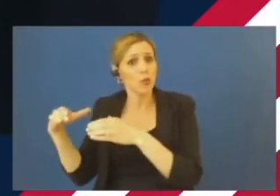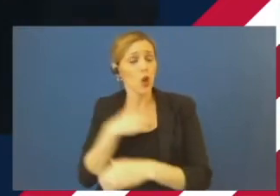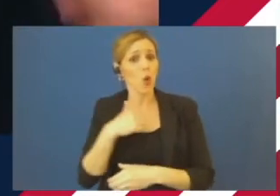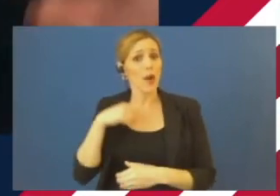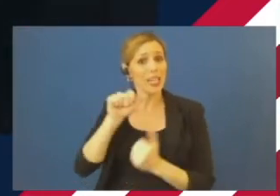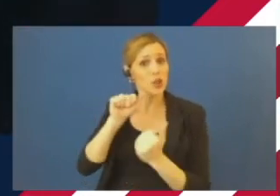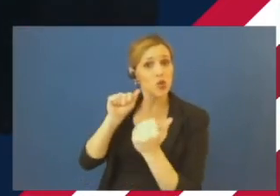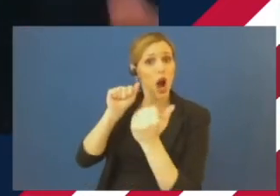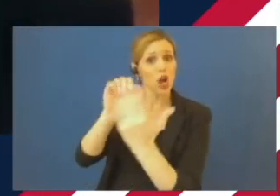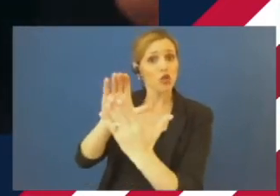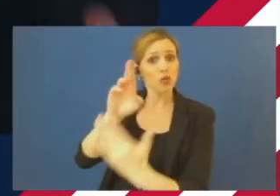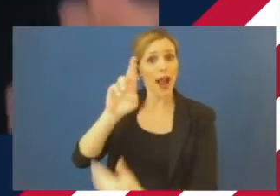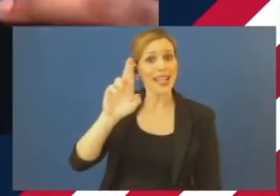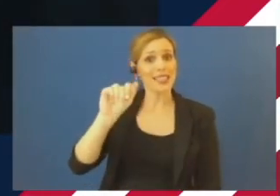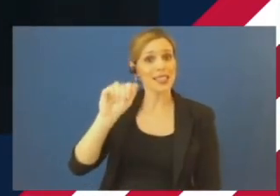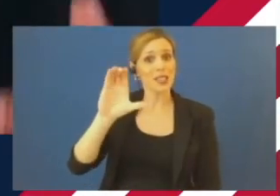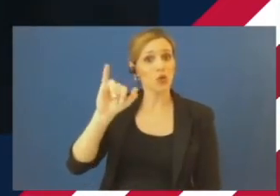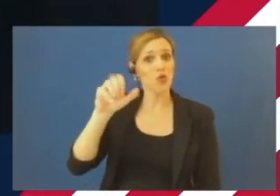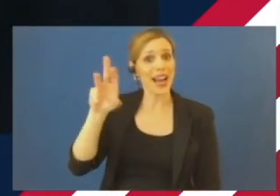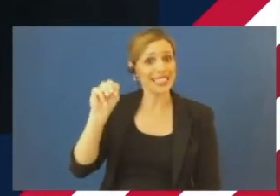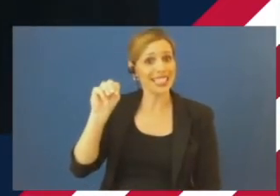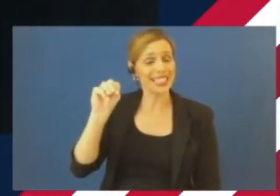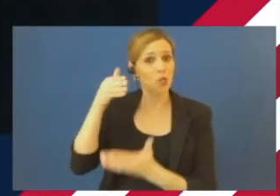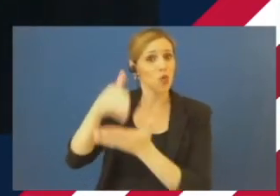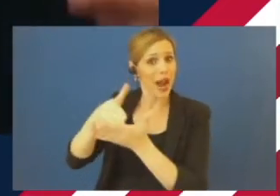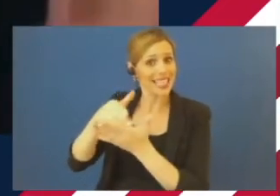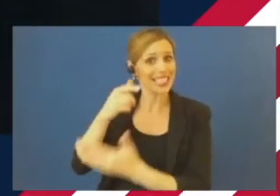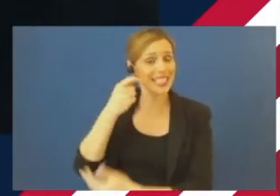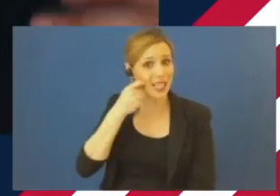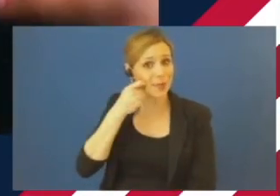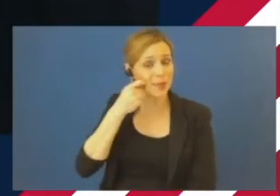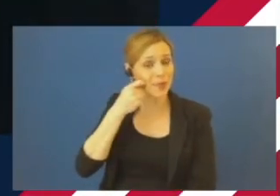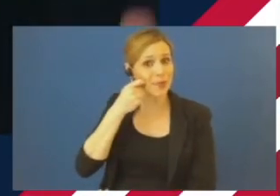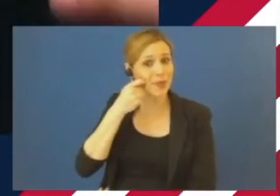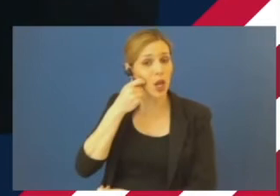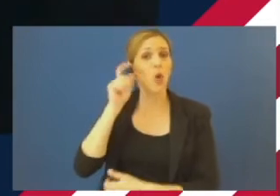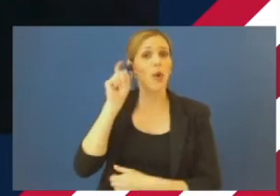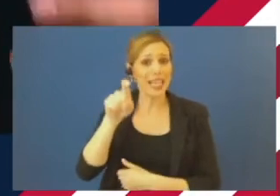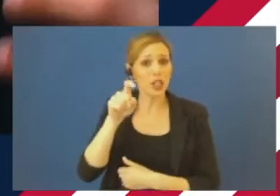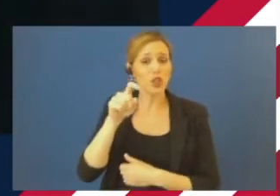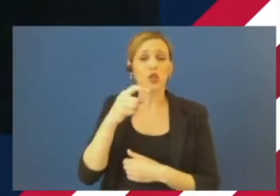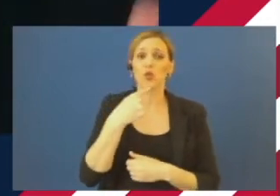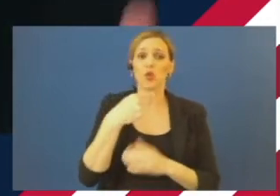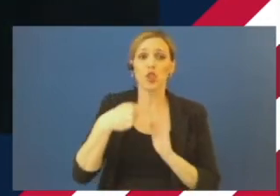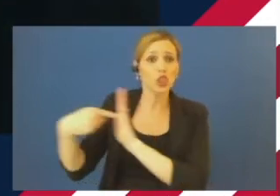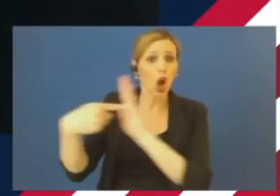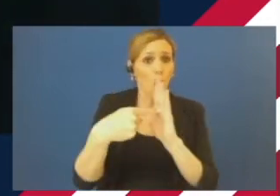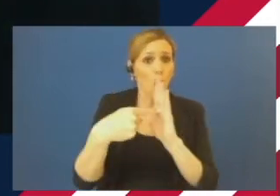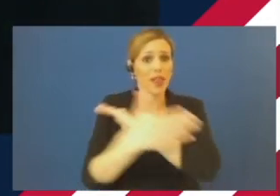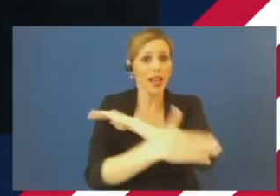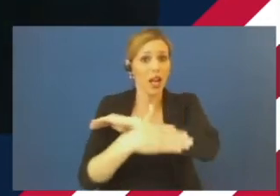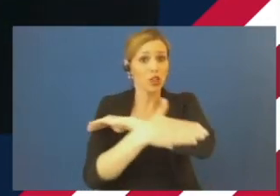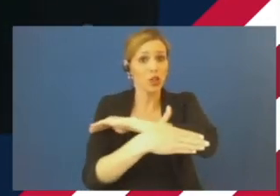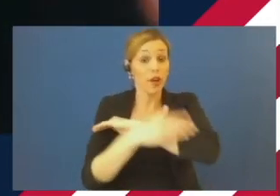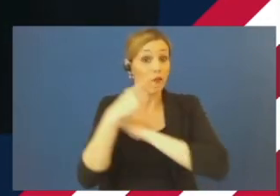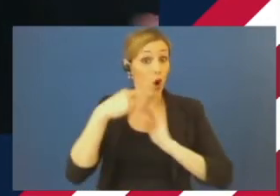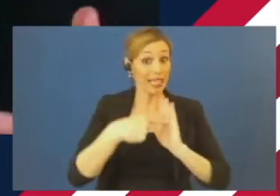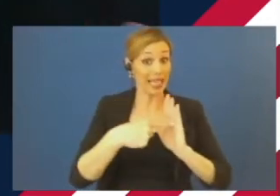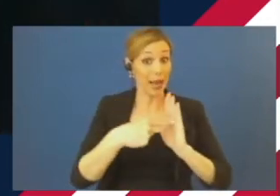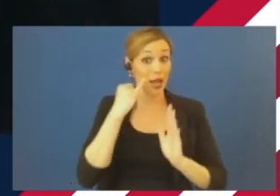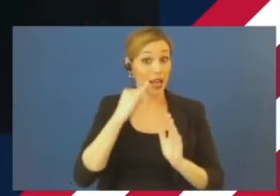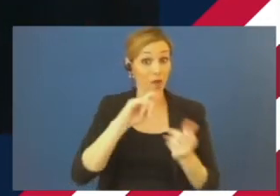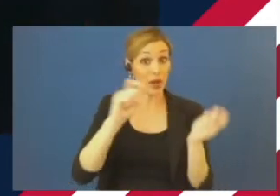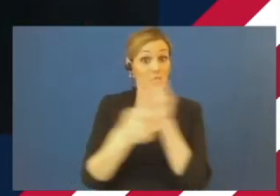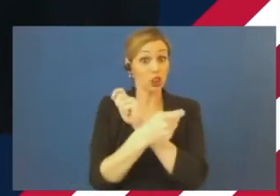the whole country, but then show, for instance, if you, in fact, for instance, change voter suppression, it loosens